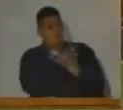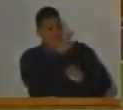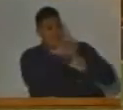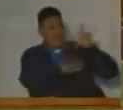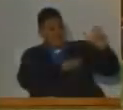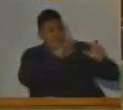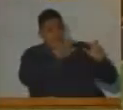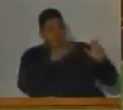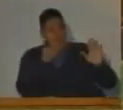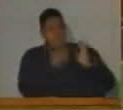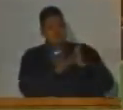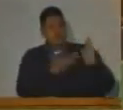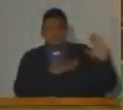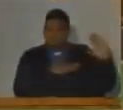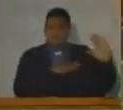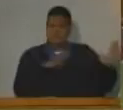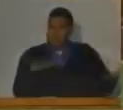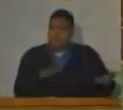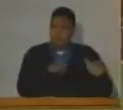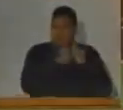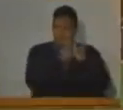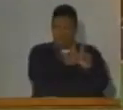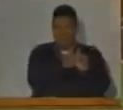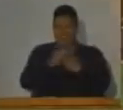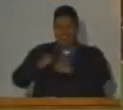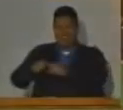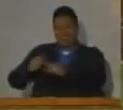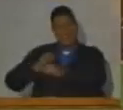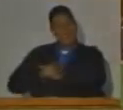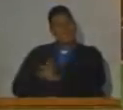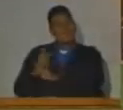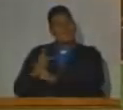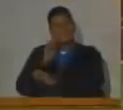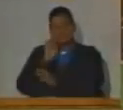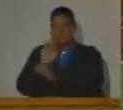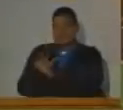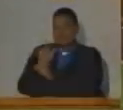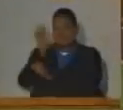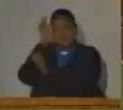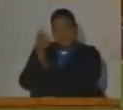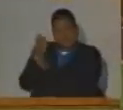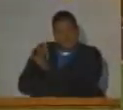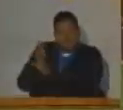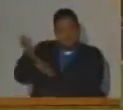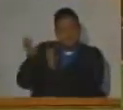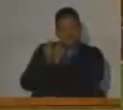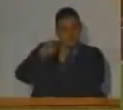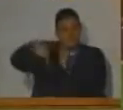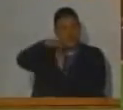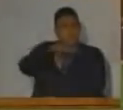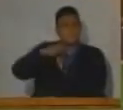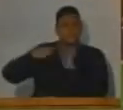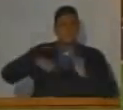in good citizenship is dependent on our keeping faith with them.